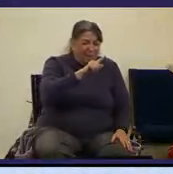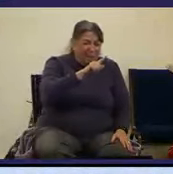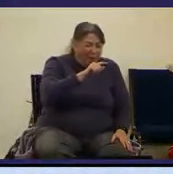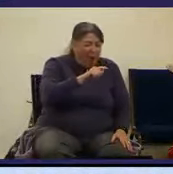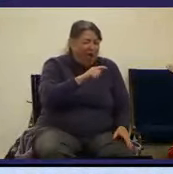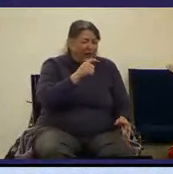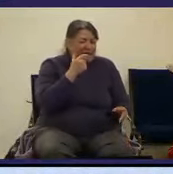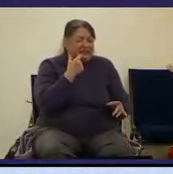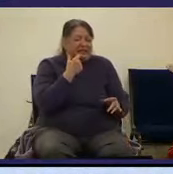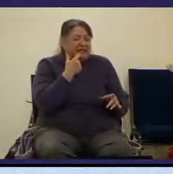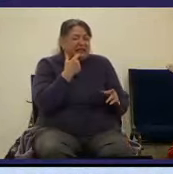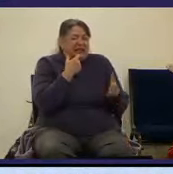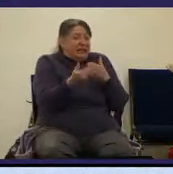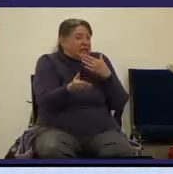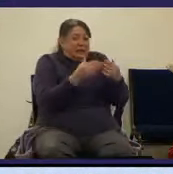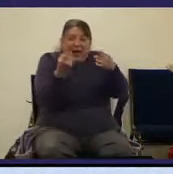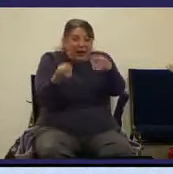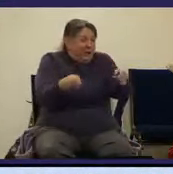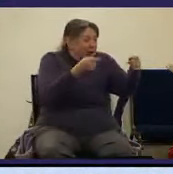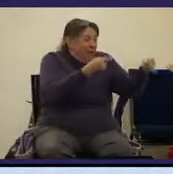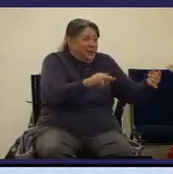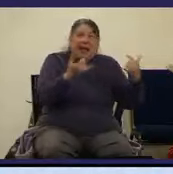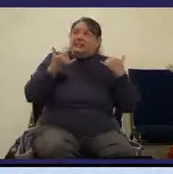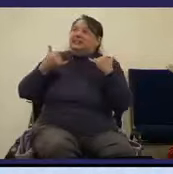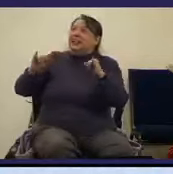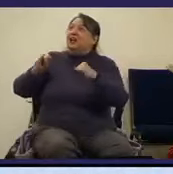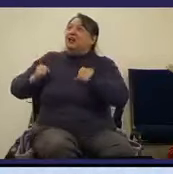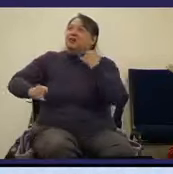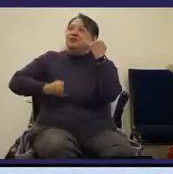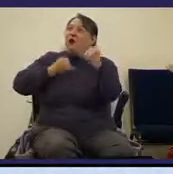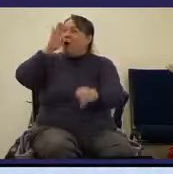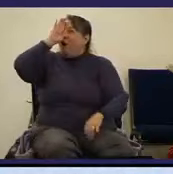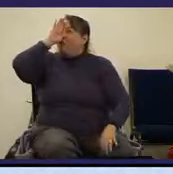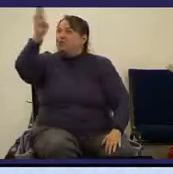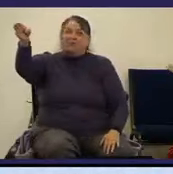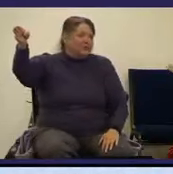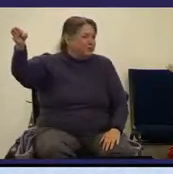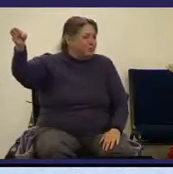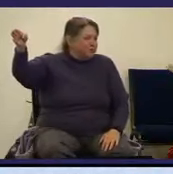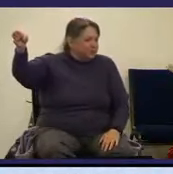joy knows no bounds. I think that Paul, what he did was